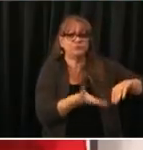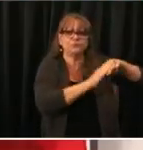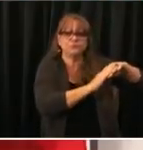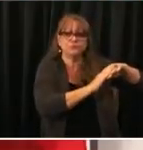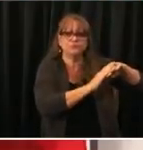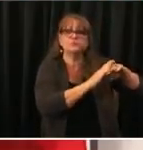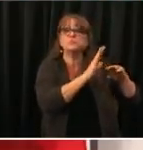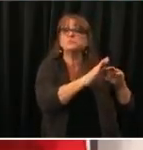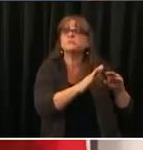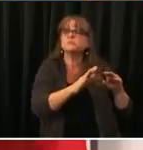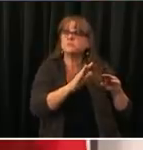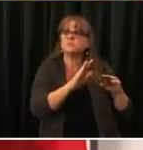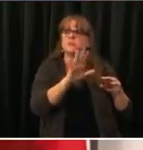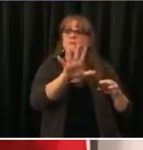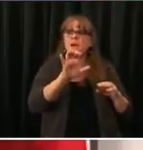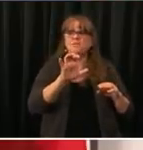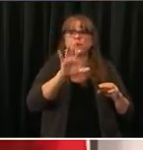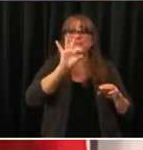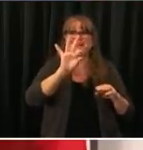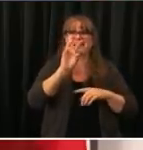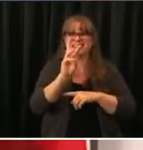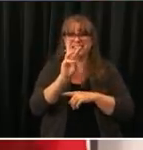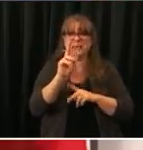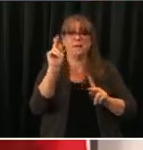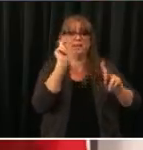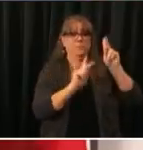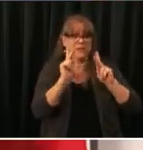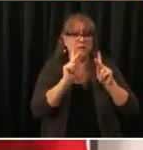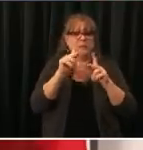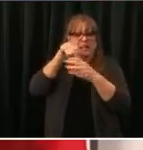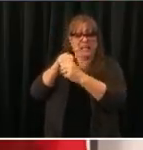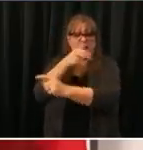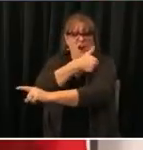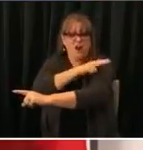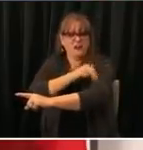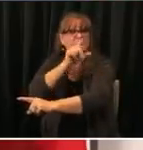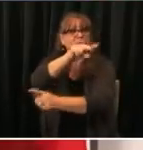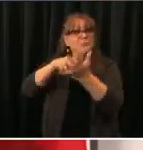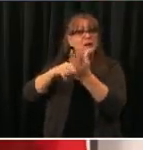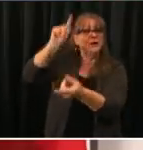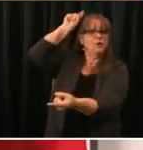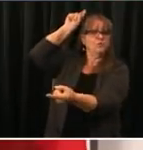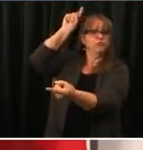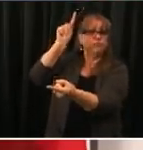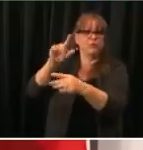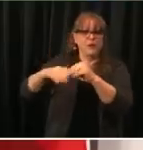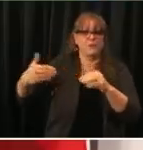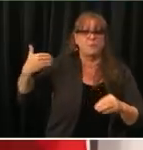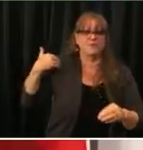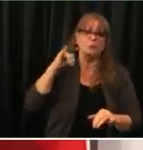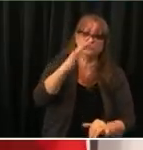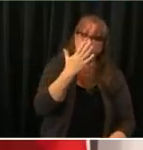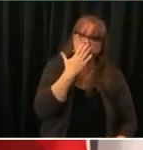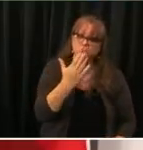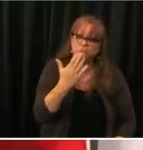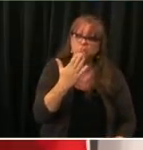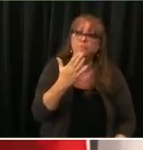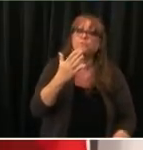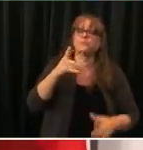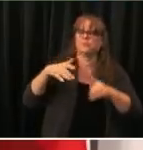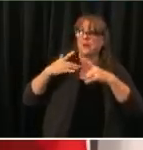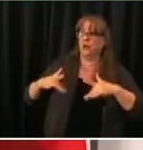596 hospitalizations, which is 48 fewer than yesterday. It's the first time we've been below 600 in a few months. We're very grateful for